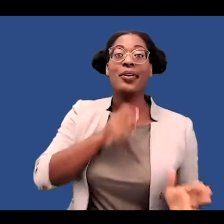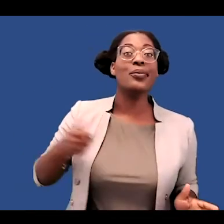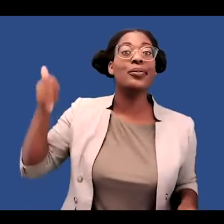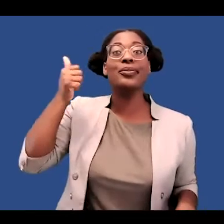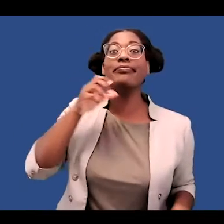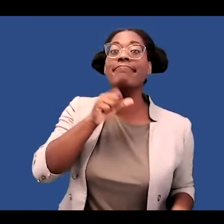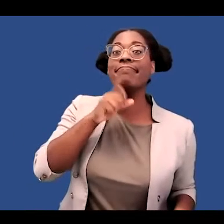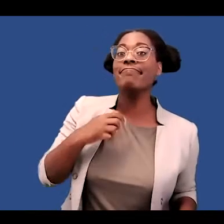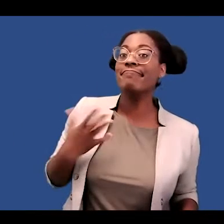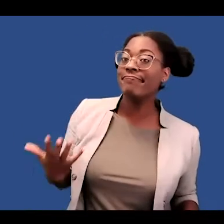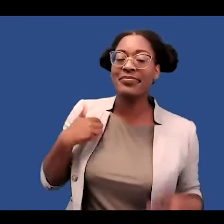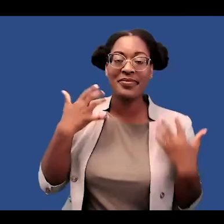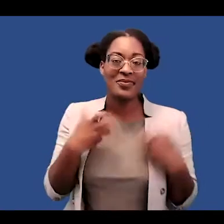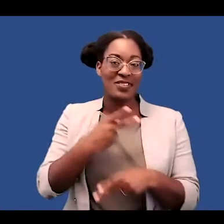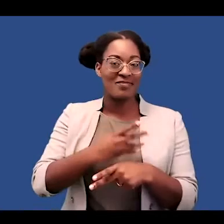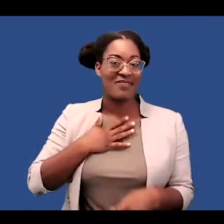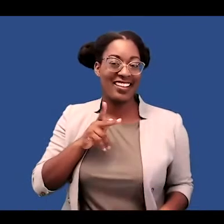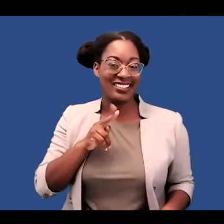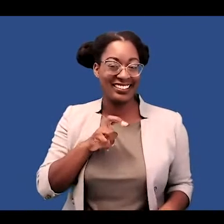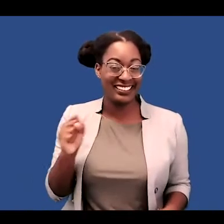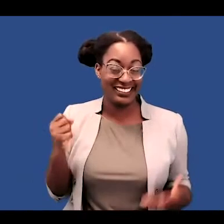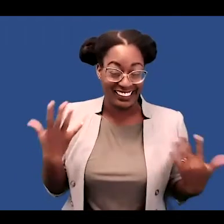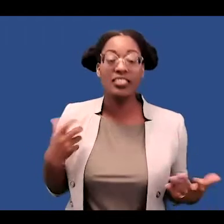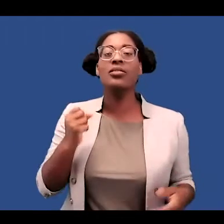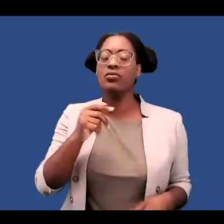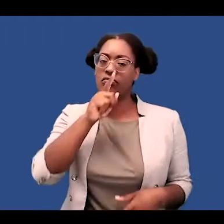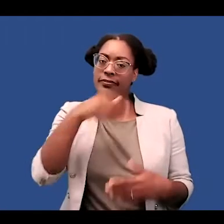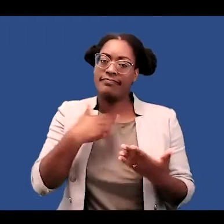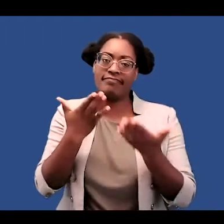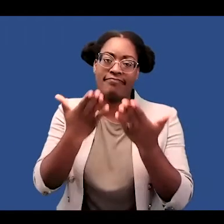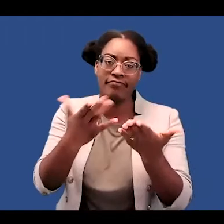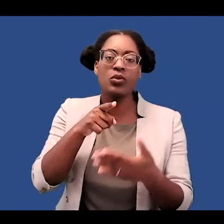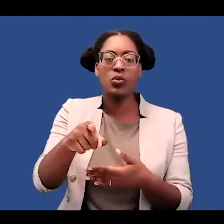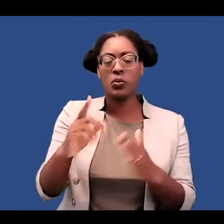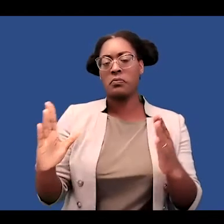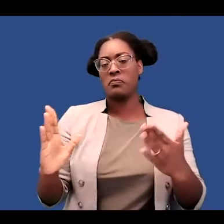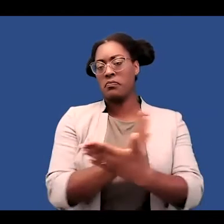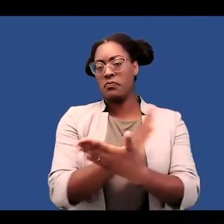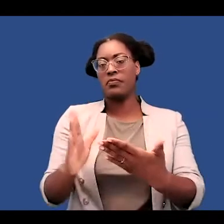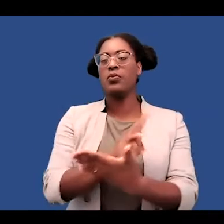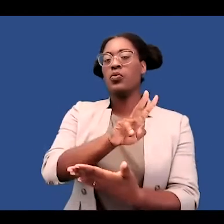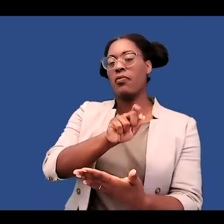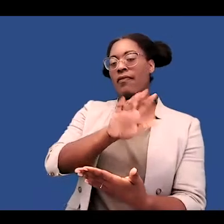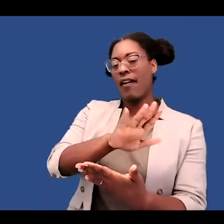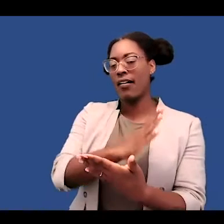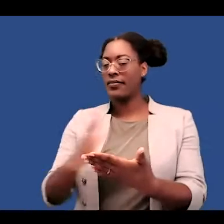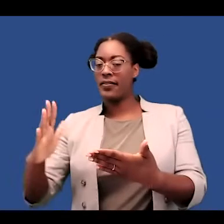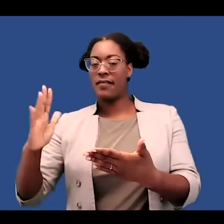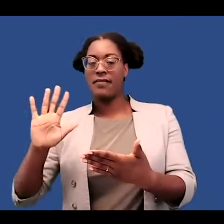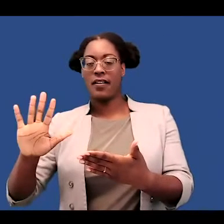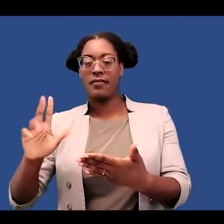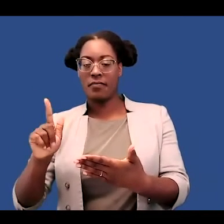good cardio workout for yourself, I would love for you to stay between 2.5 and 5 pounds for your weight. Here are a